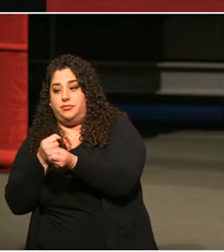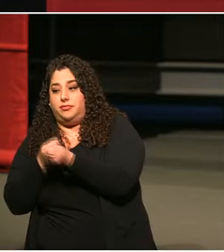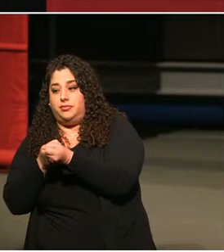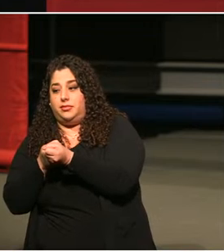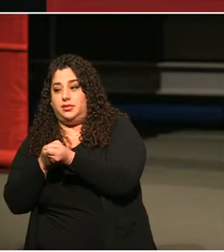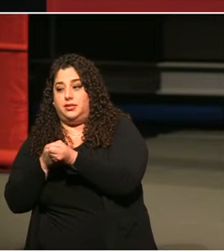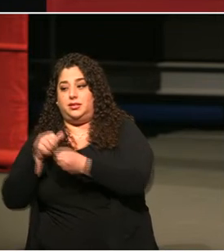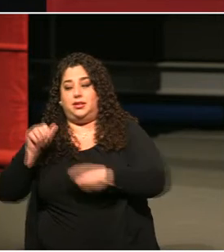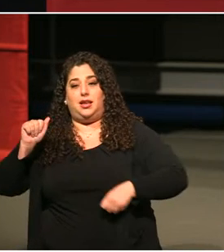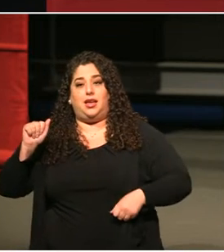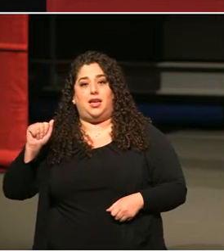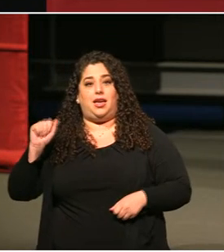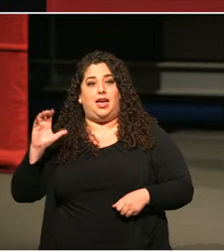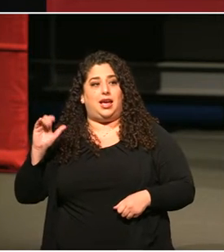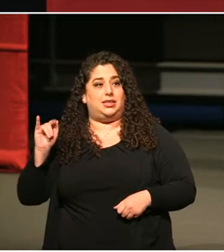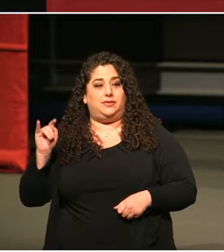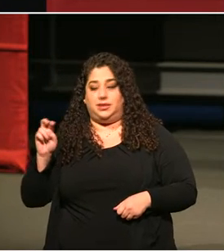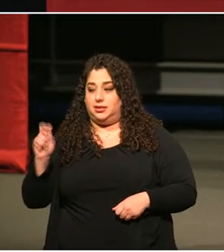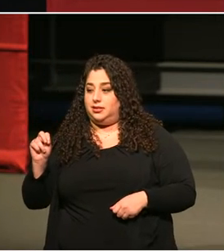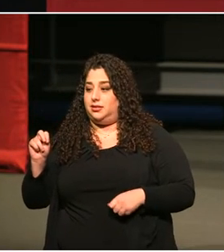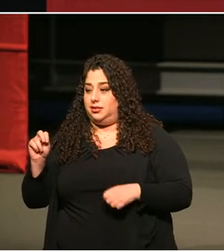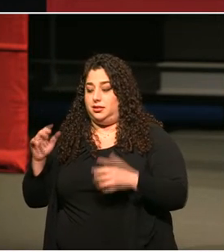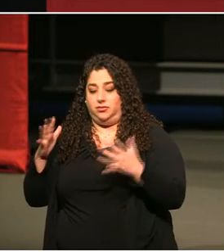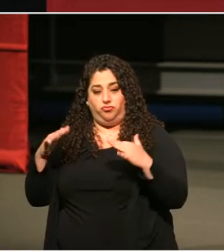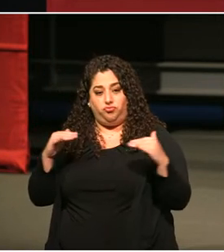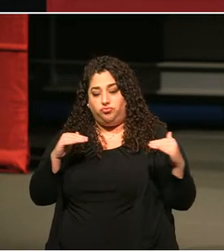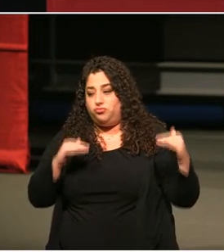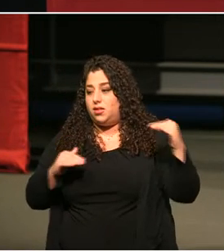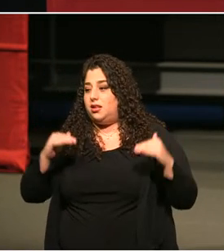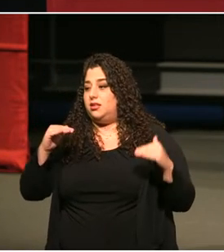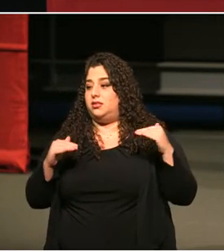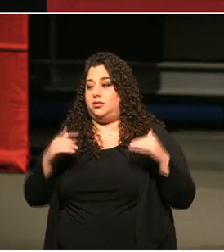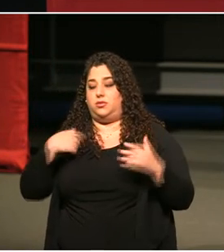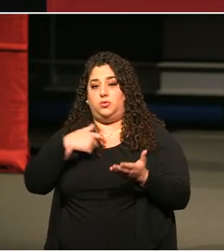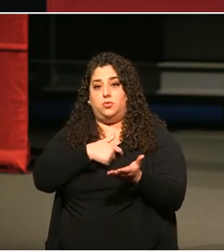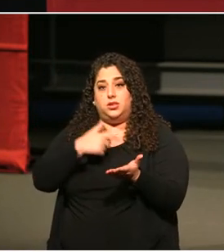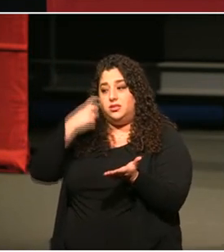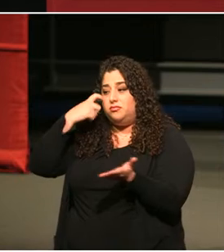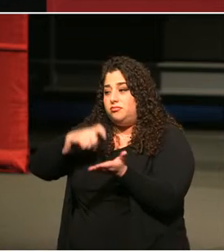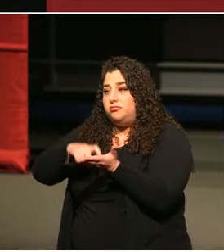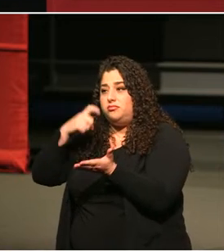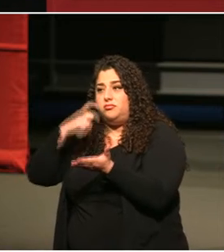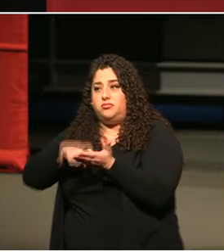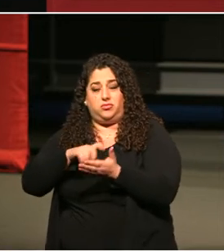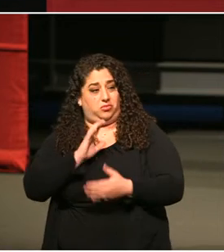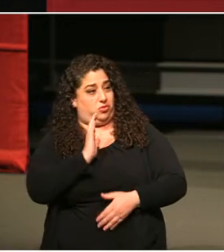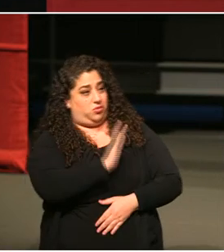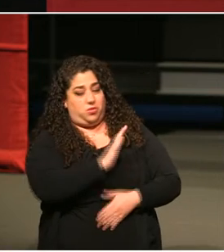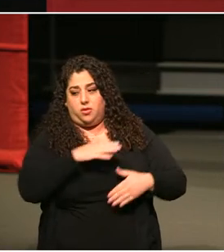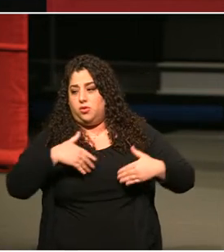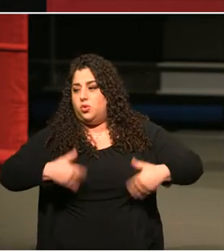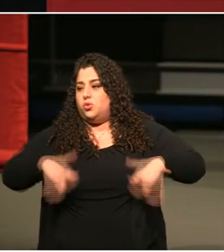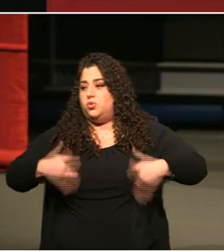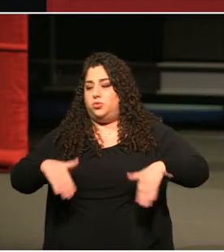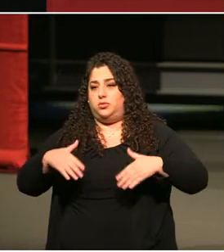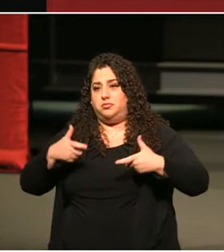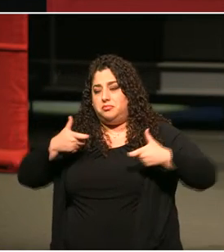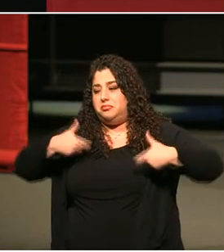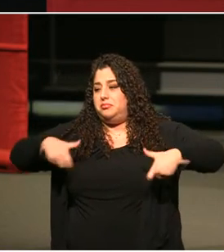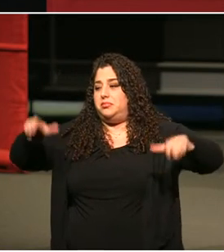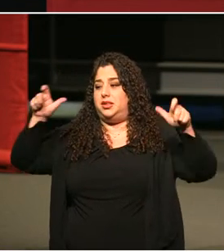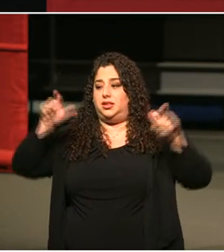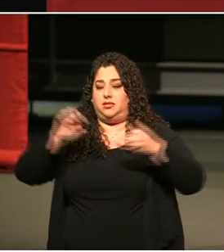reconciliation and as recognition of your essential role in our journey as an organization. You are